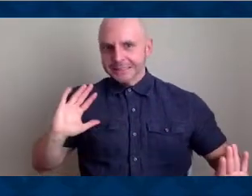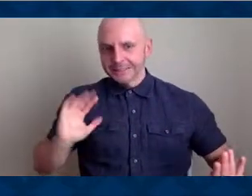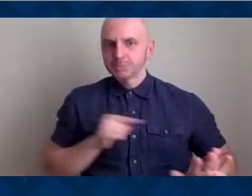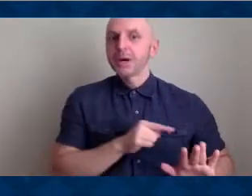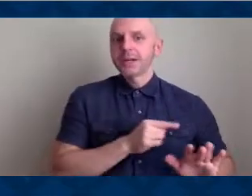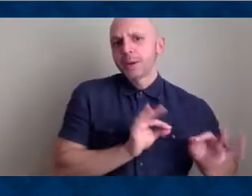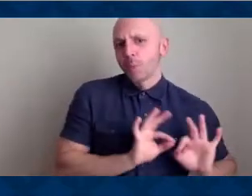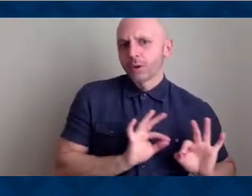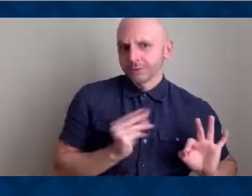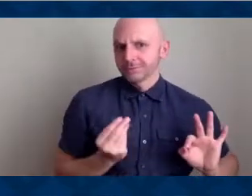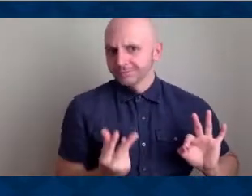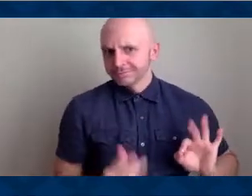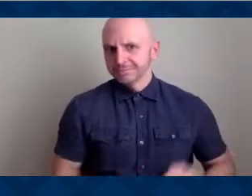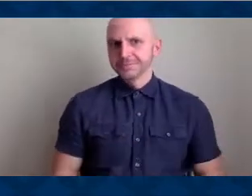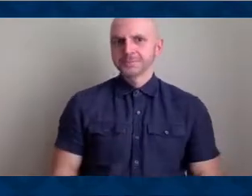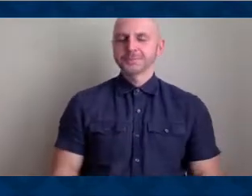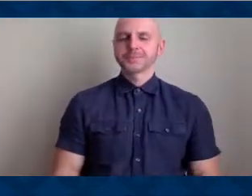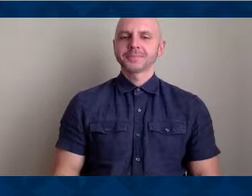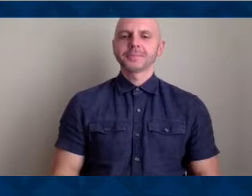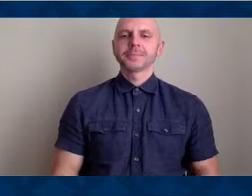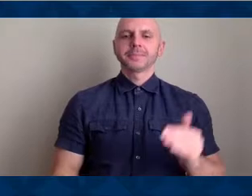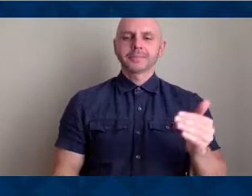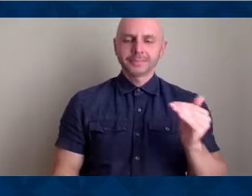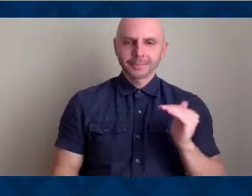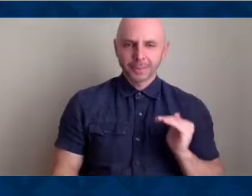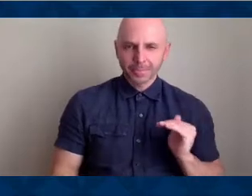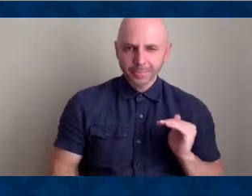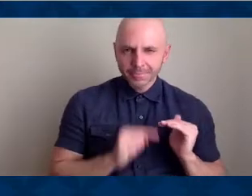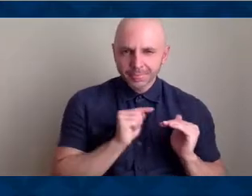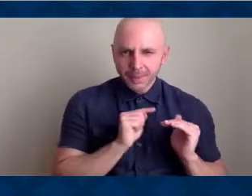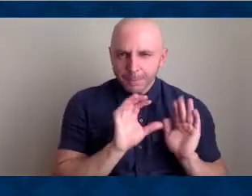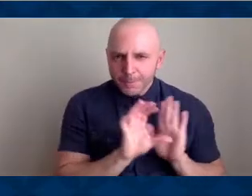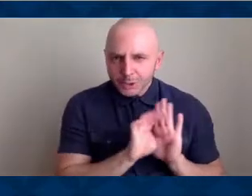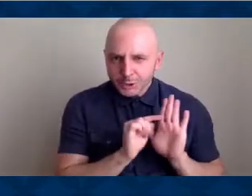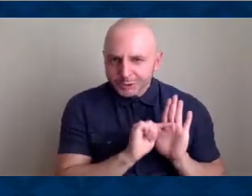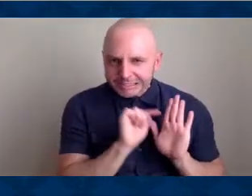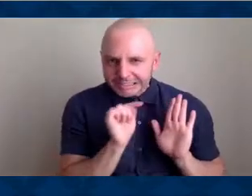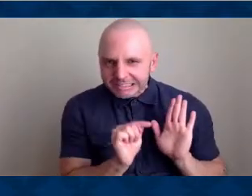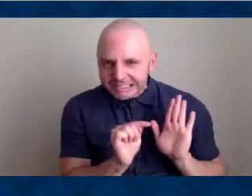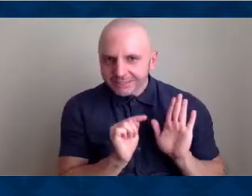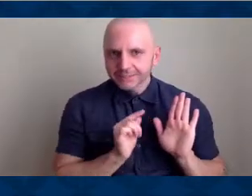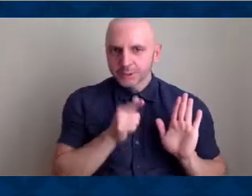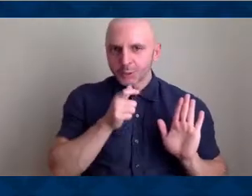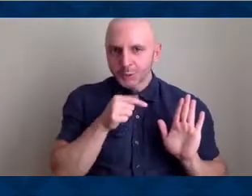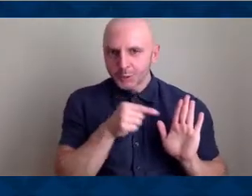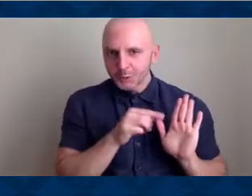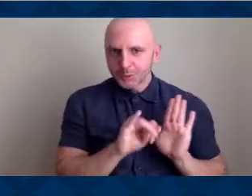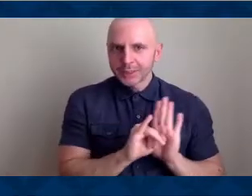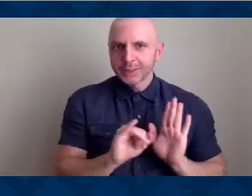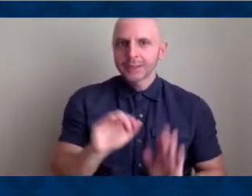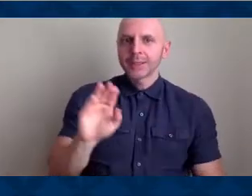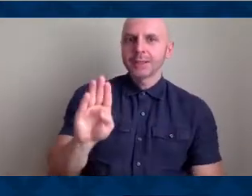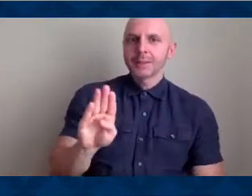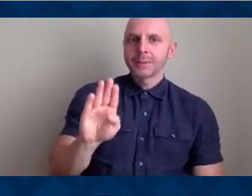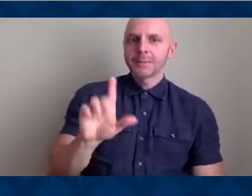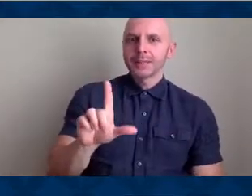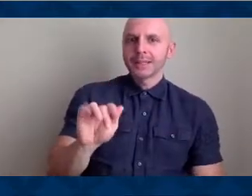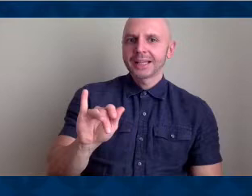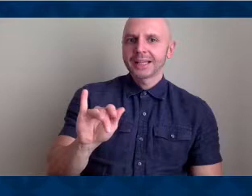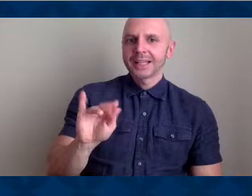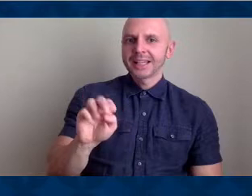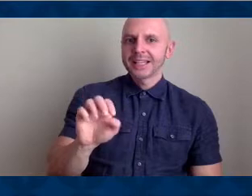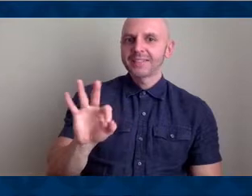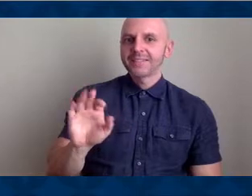And then I think next to him is Blaine Favell, who is a graduate,